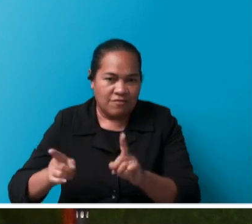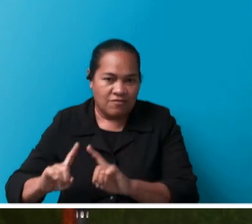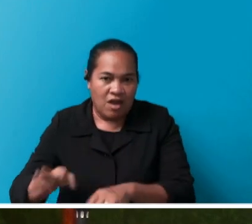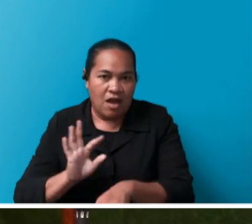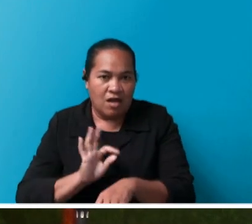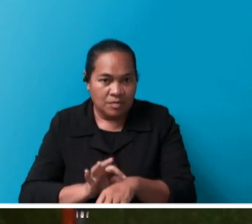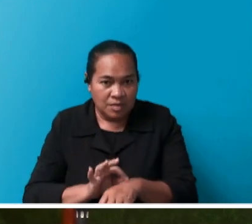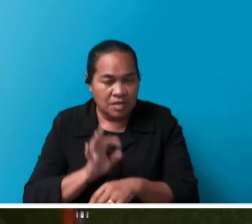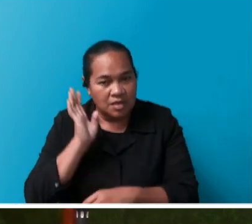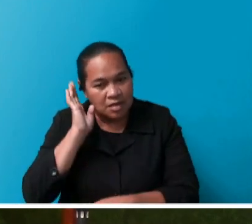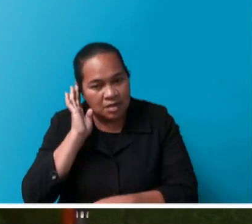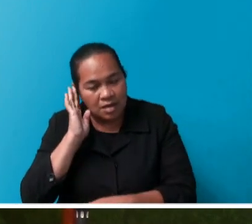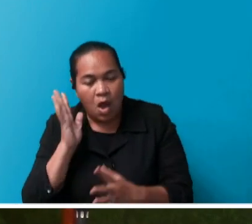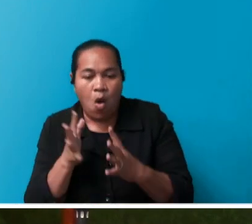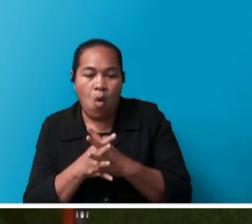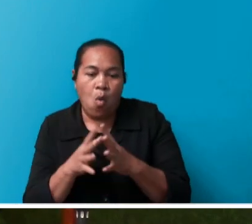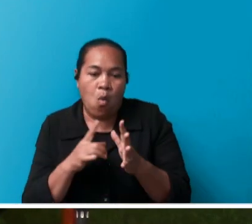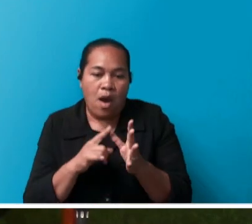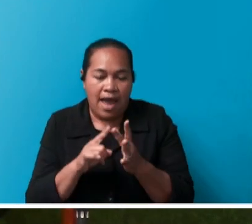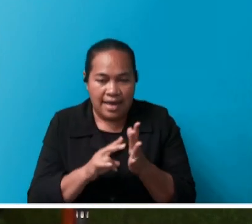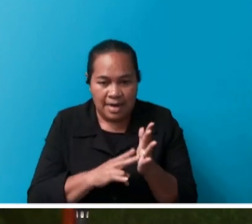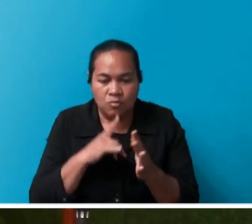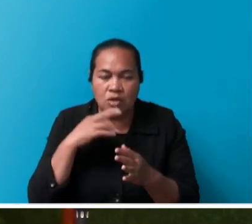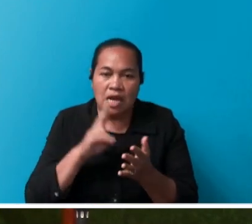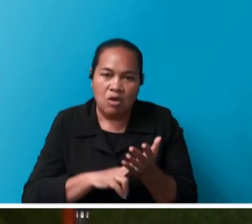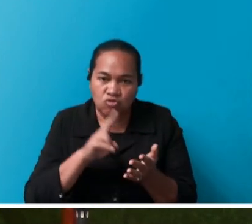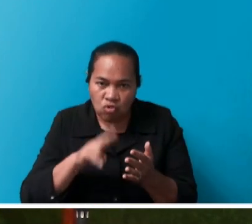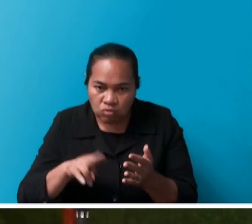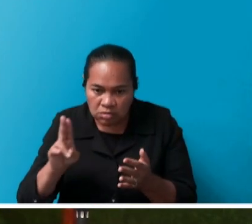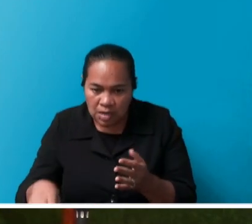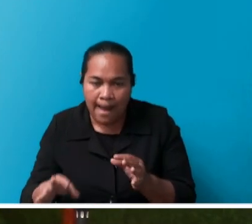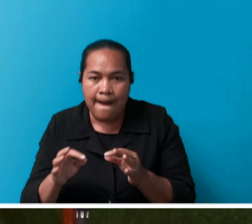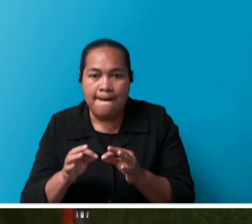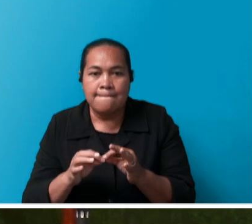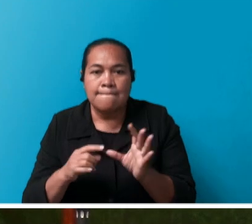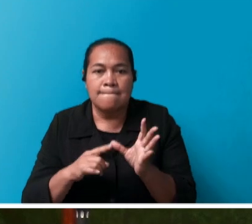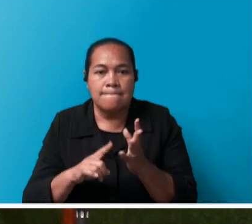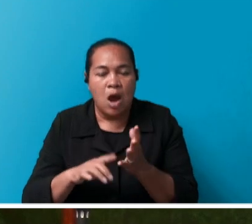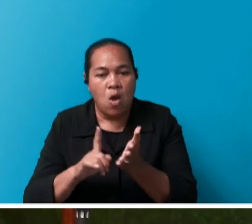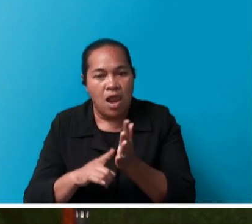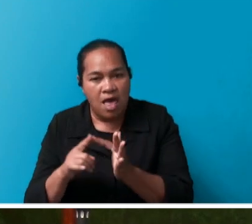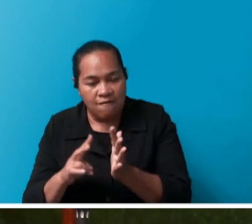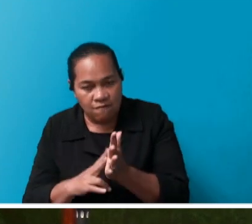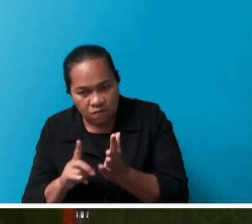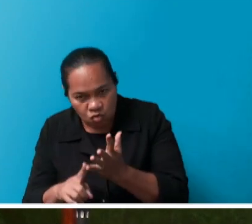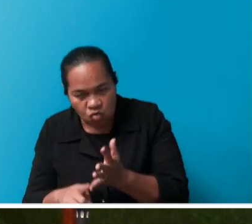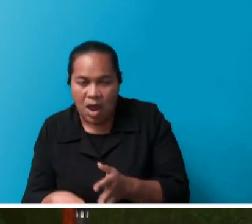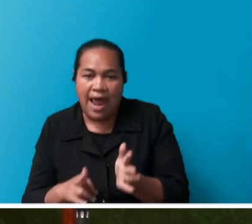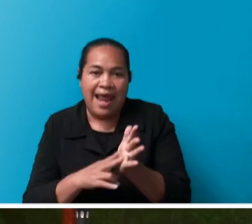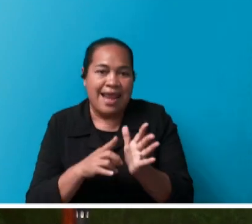facilities. Waimbokasi Hospital, Nosori Health Center, Bolebu Nursing Station, Namara Nursing